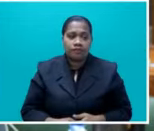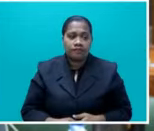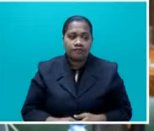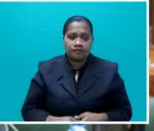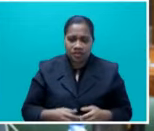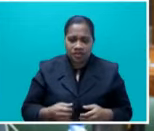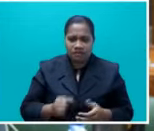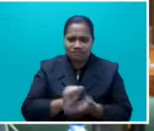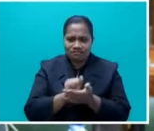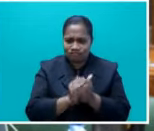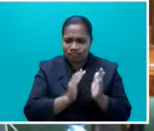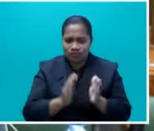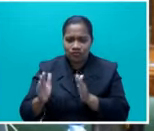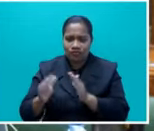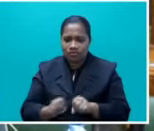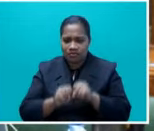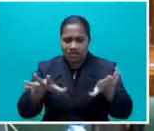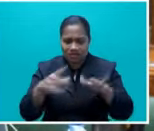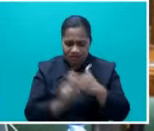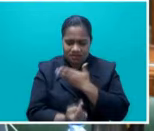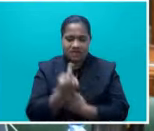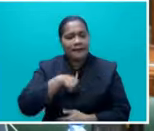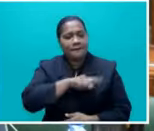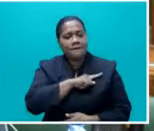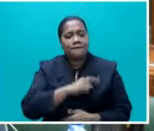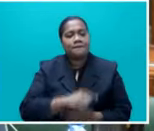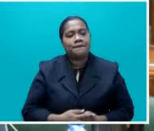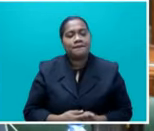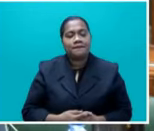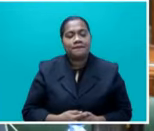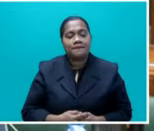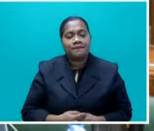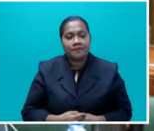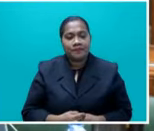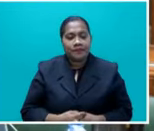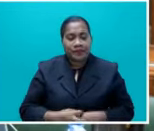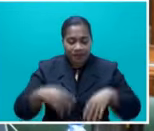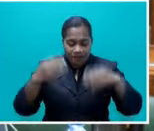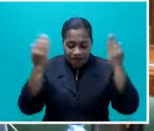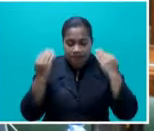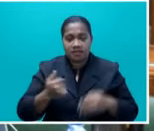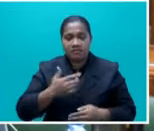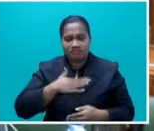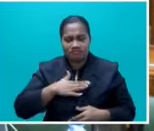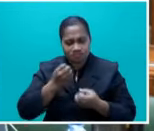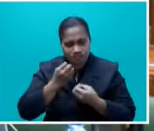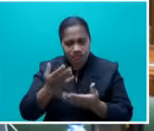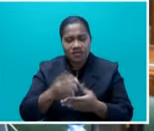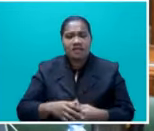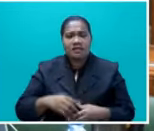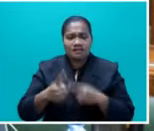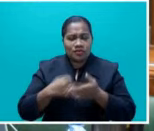is confronting us, Madam Speaker, sir. Madam Speaker, I acknowledge His Excellency's statement on the unwavering